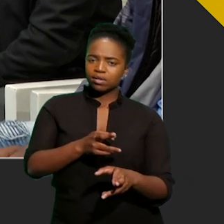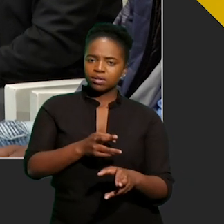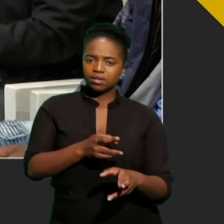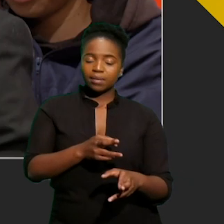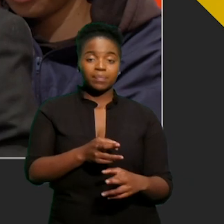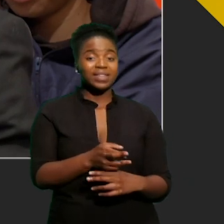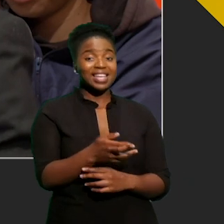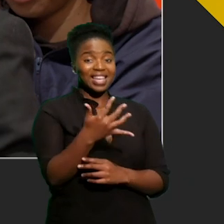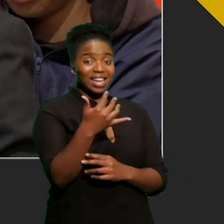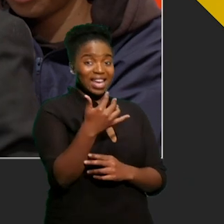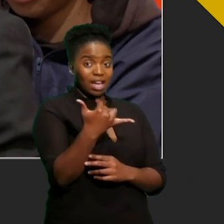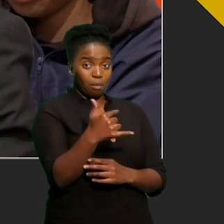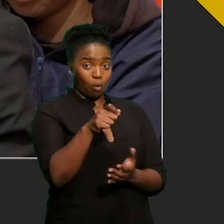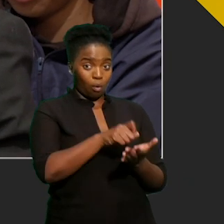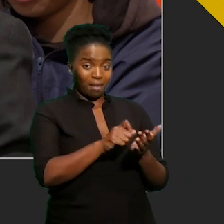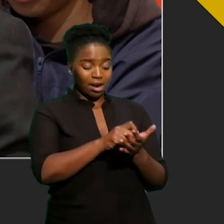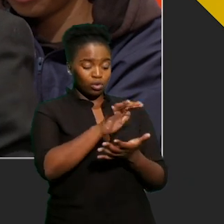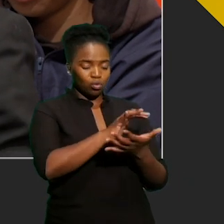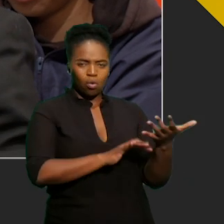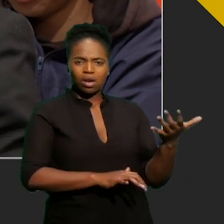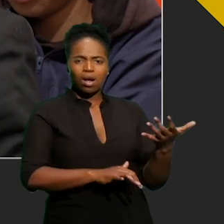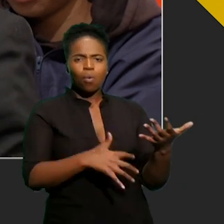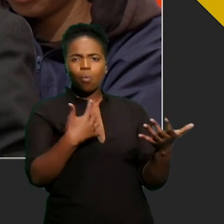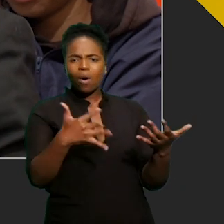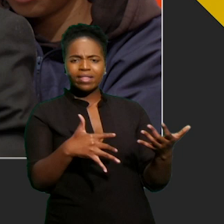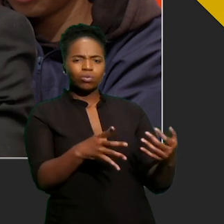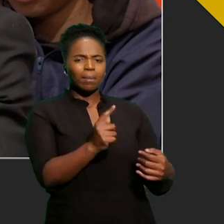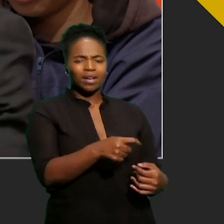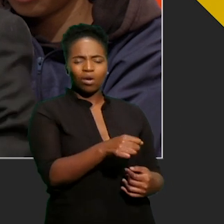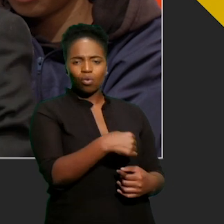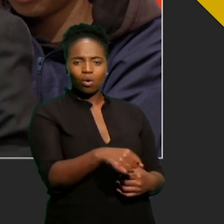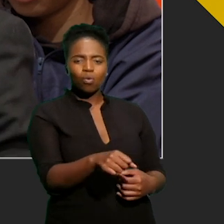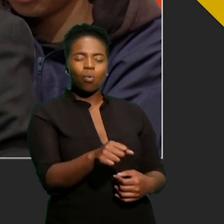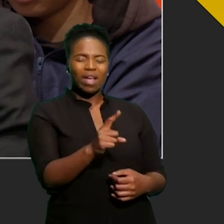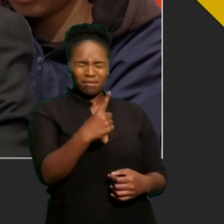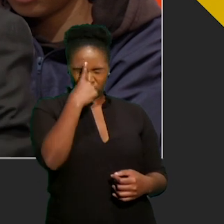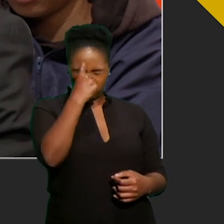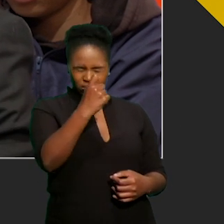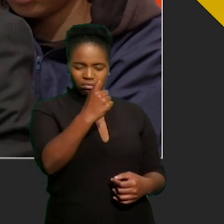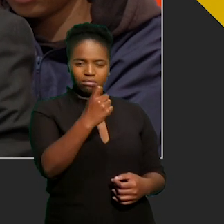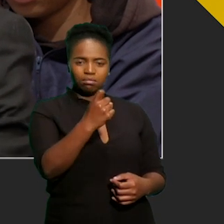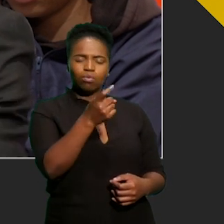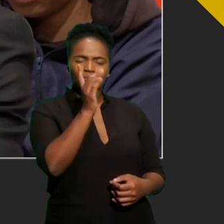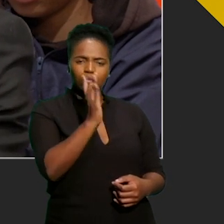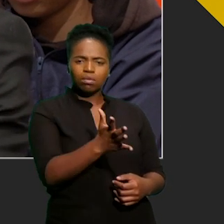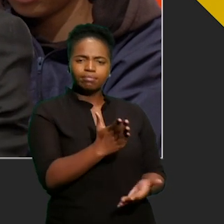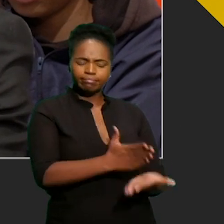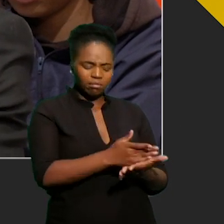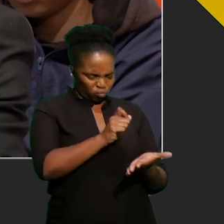Actually, if you write a story at all times, whether or not you'll end up paying or not, if you truly believe in that story, it should be.